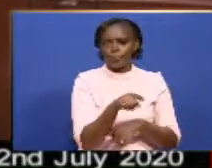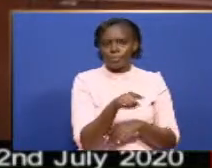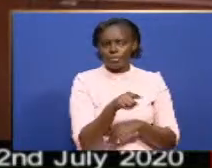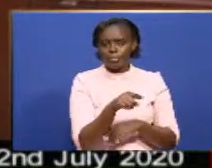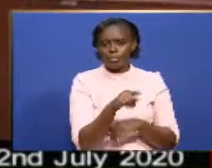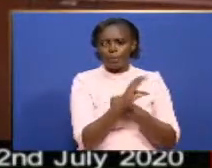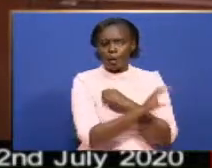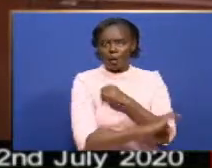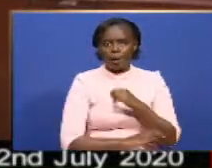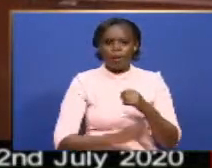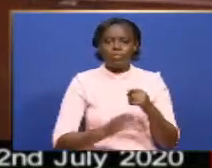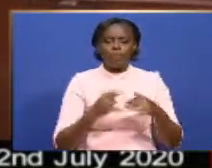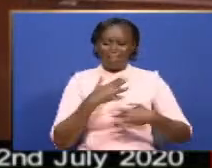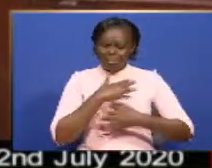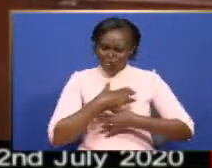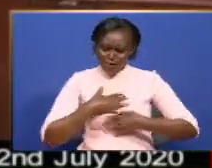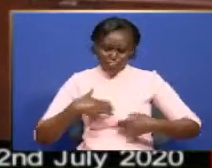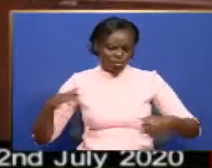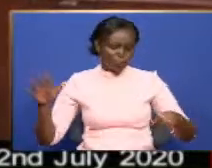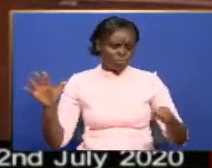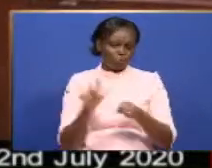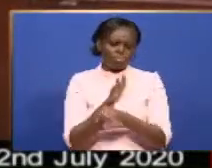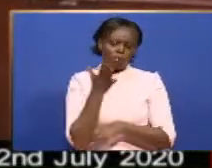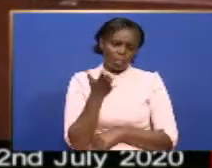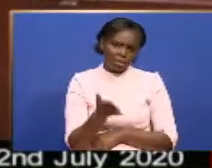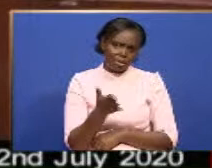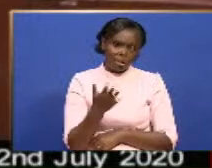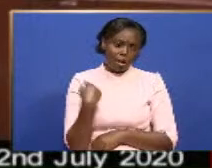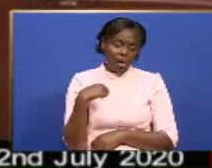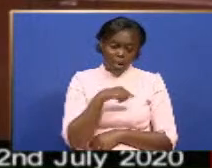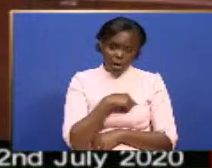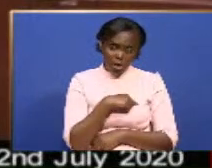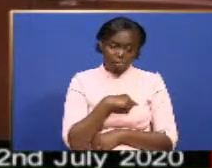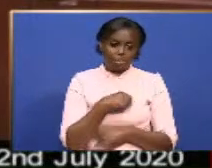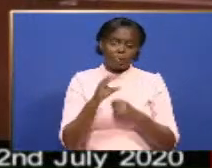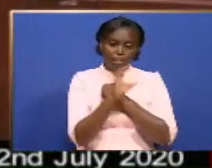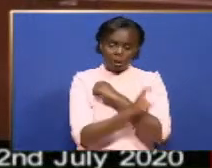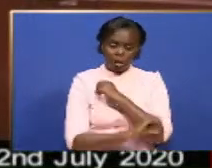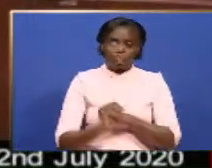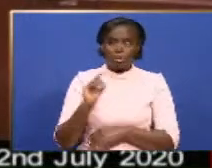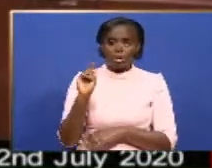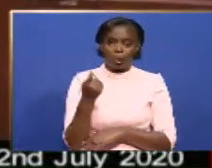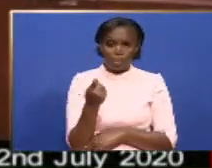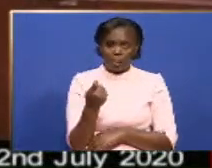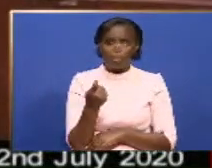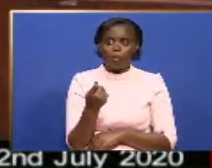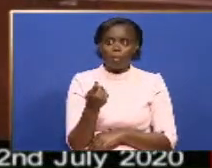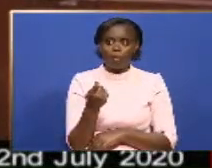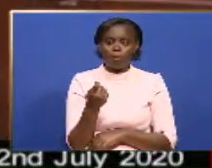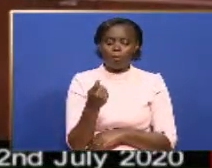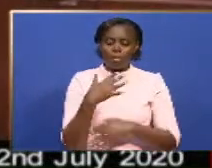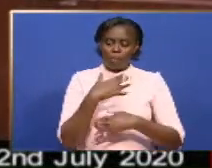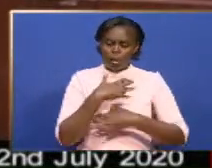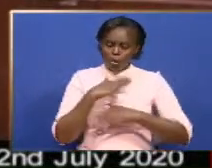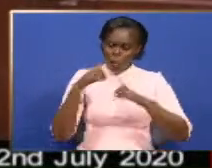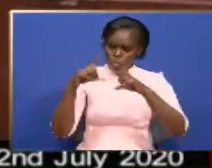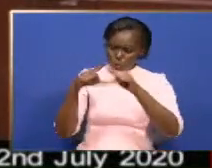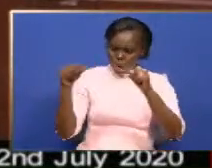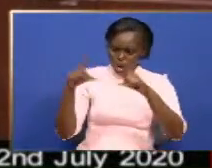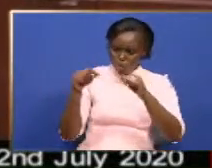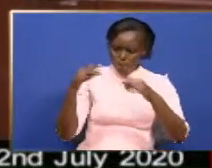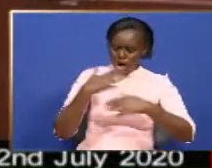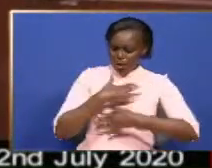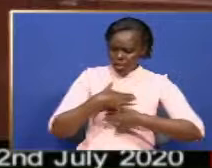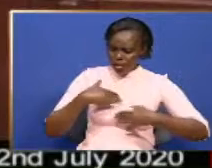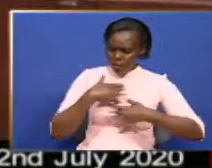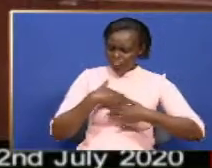the refugees that we host. So for us, as a country, the one refugee should actually